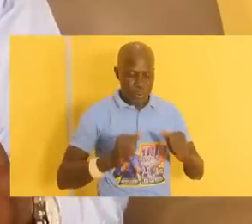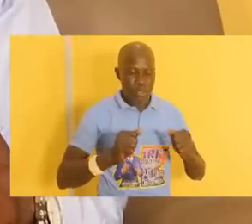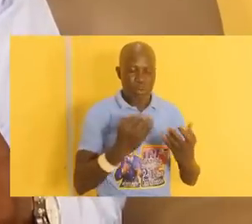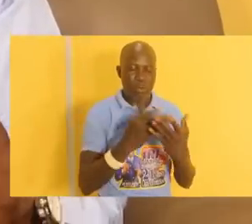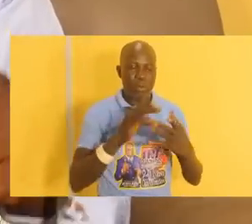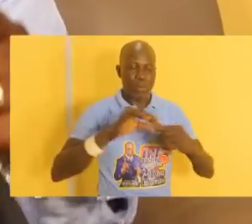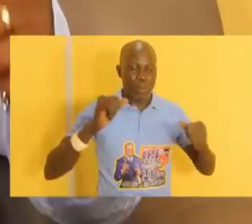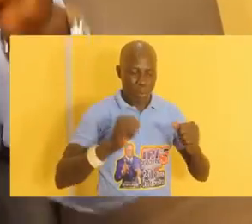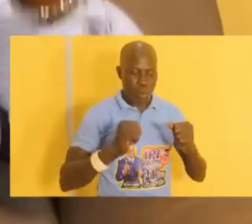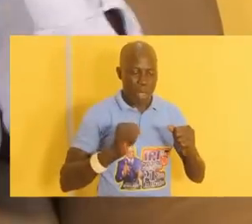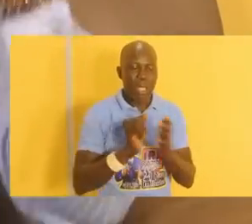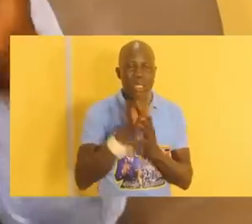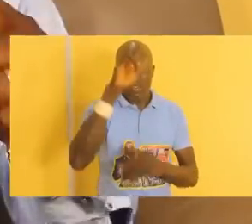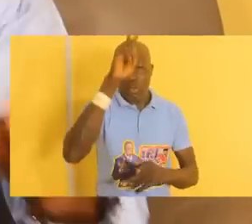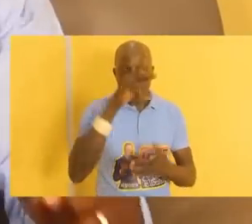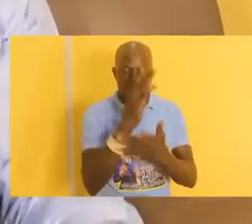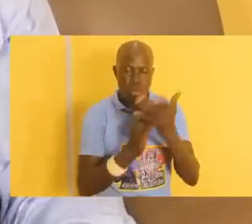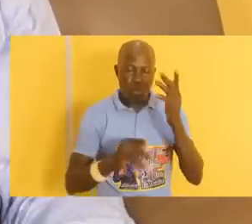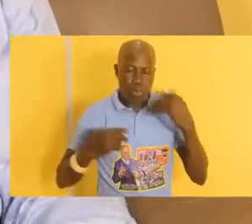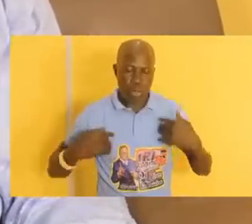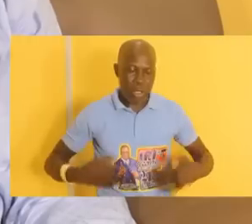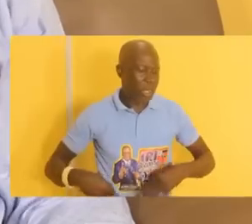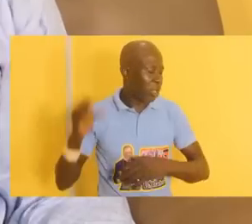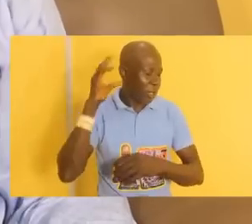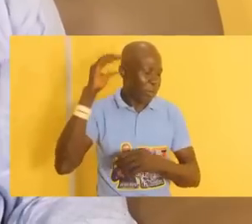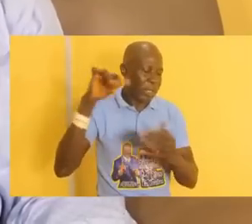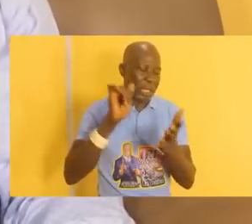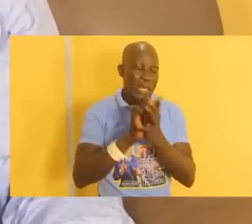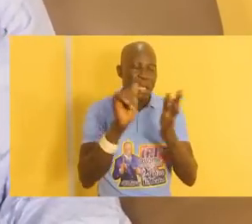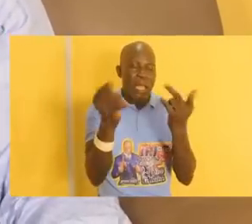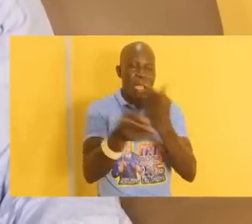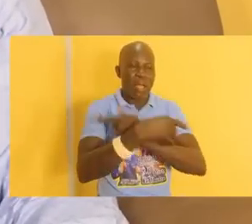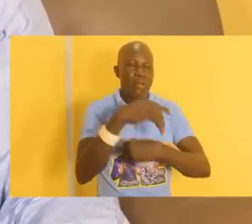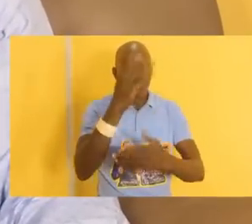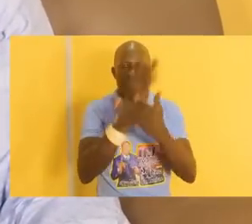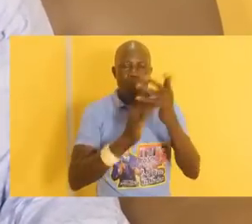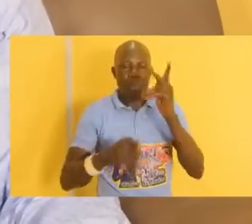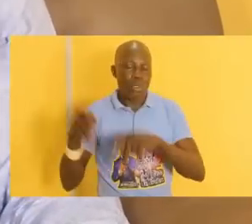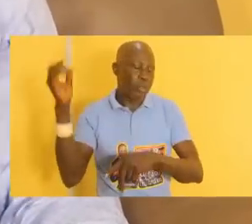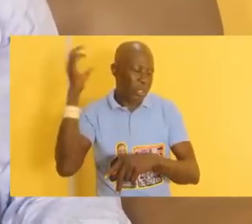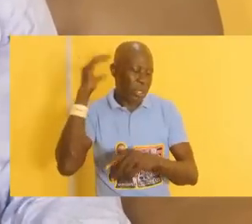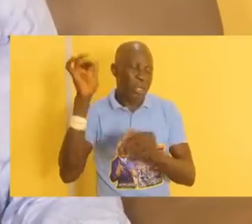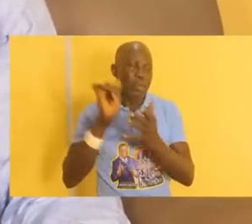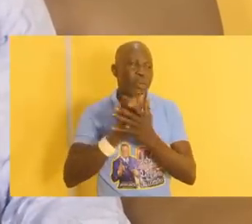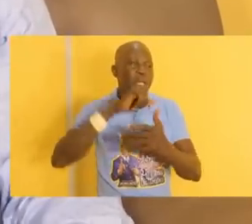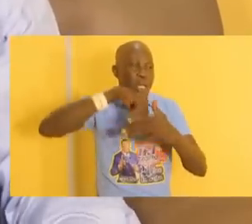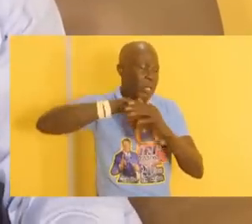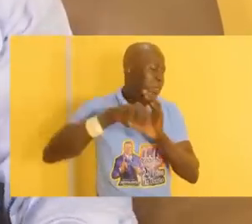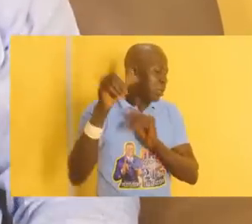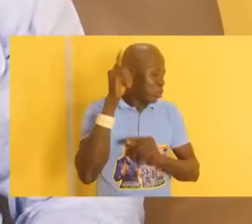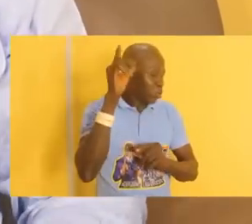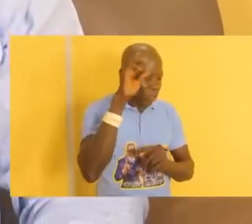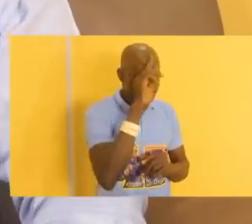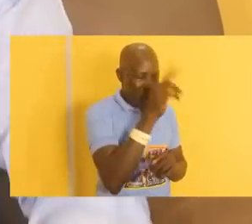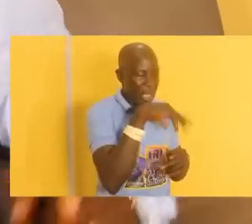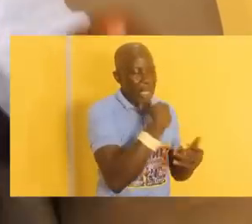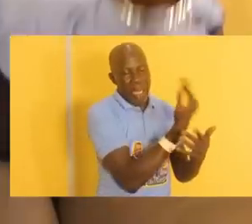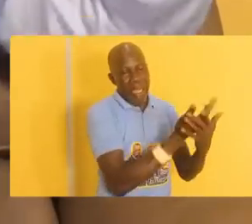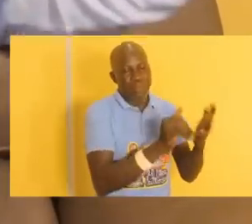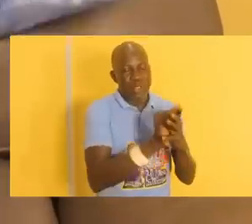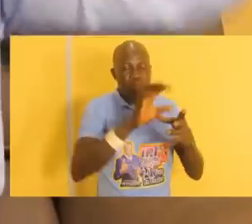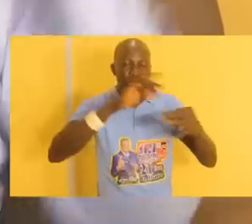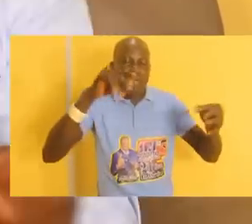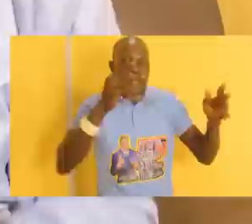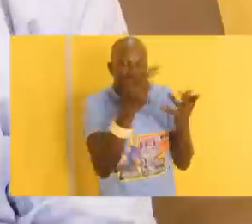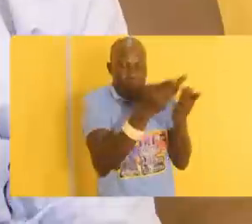The spirit of power. Emi kan gbo mi. Somebody is hearing me. In that house. Emi kan gbo mi. Somebody is hearing me. E gbo mi sir. Listen to me sir. Emi oba ko